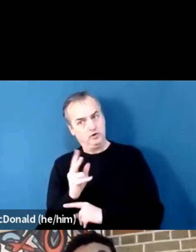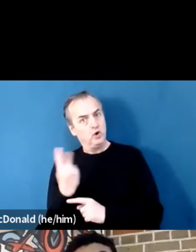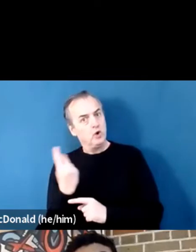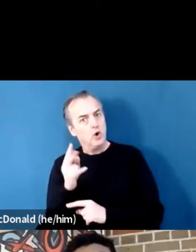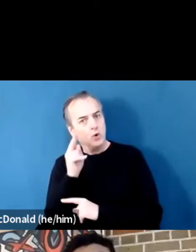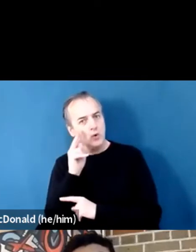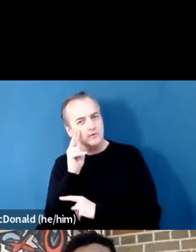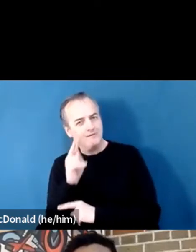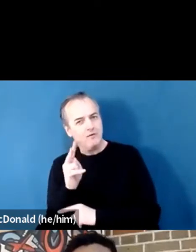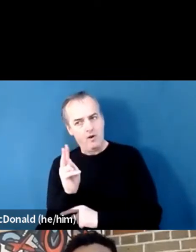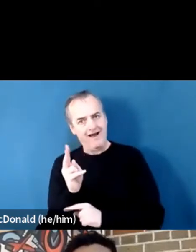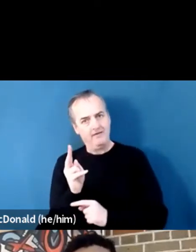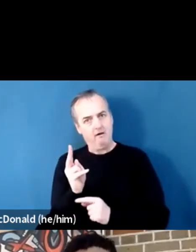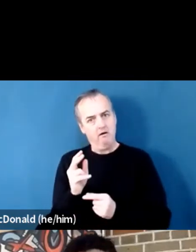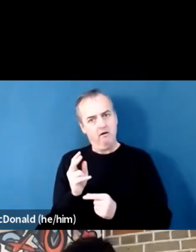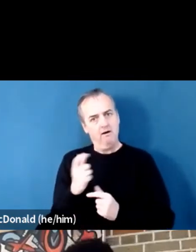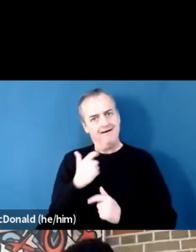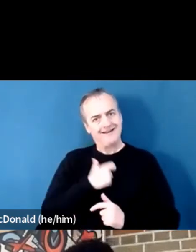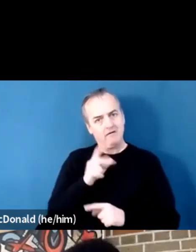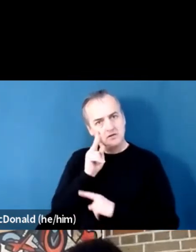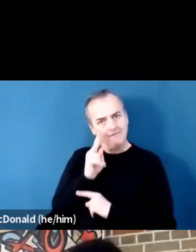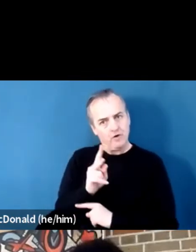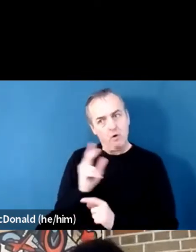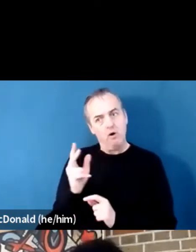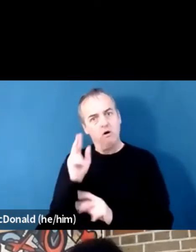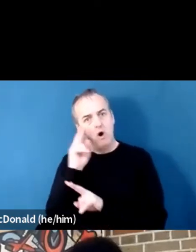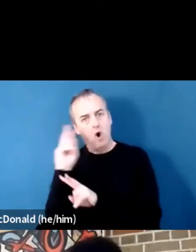this world through?